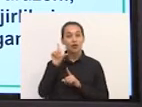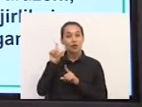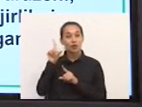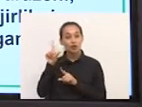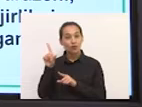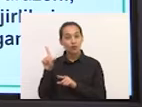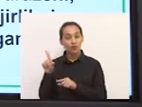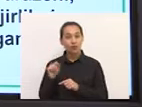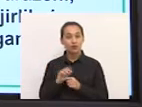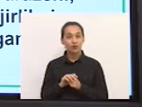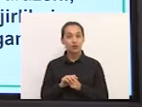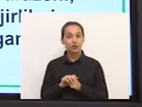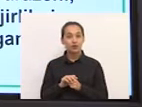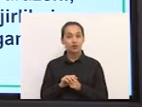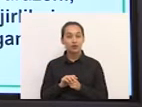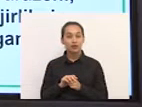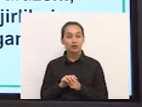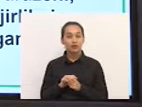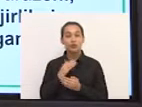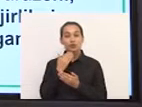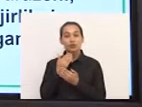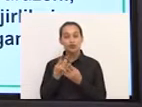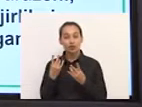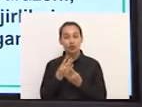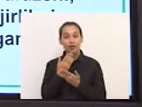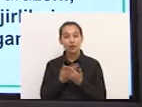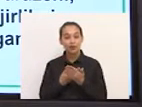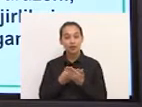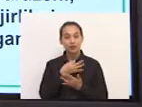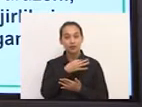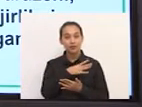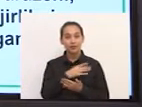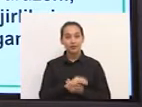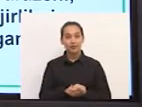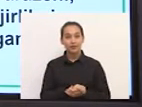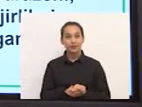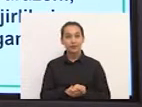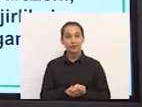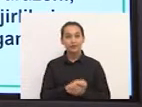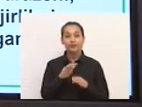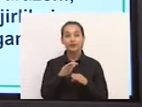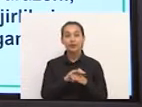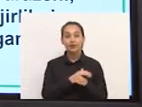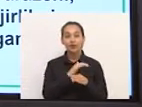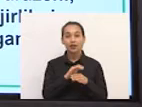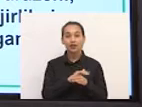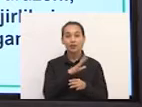sig'inmoqlikni maslahat berdi. Demak, u yaxshi maslahatchi. Saxiy